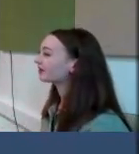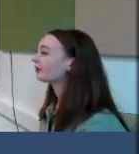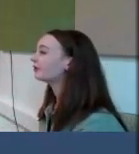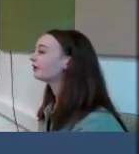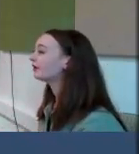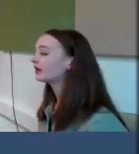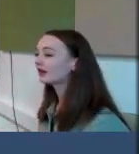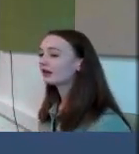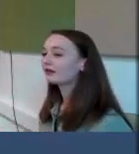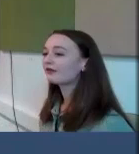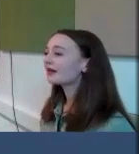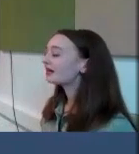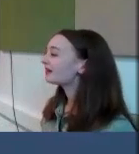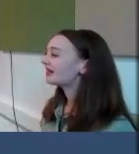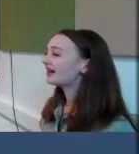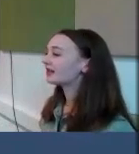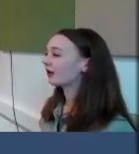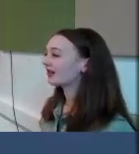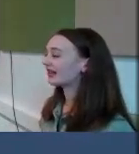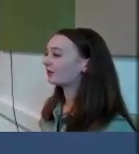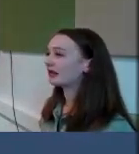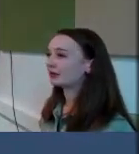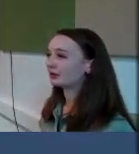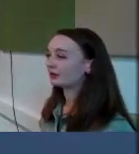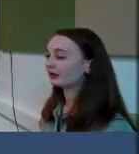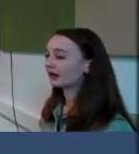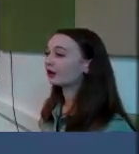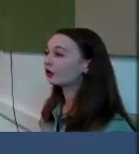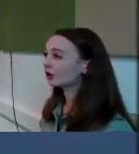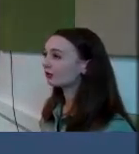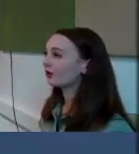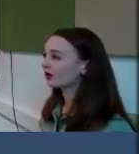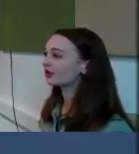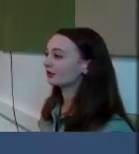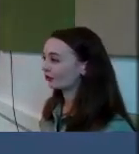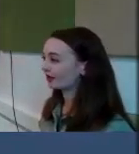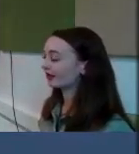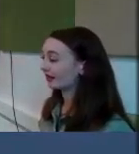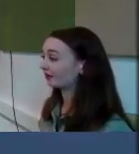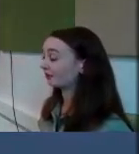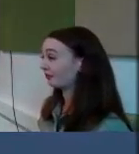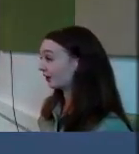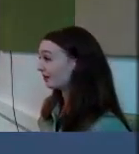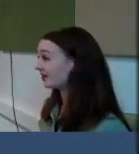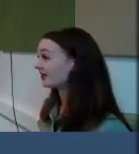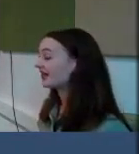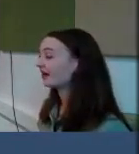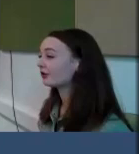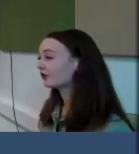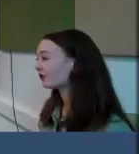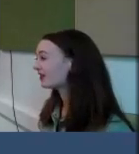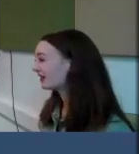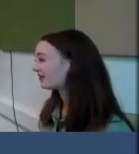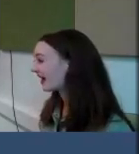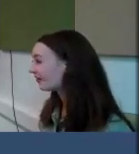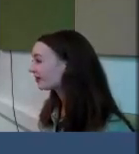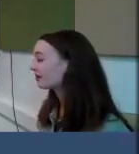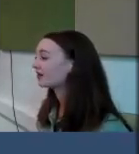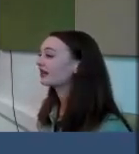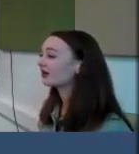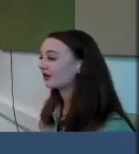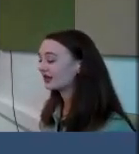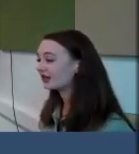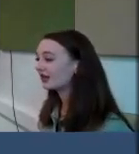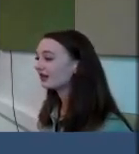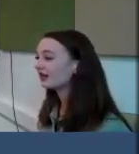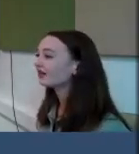remotely. So for many, many years, chronically ill people, a good proportion of the chronically ill community have struggled to leave the house